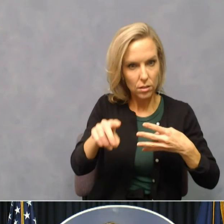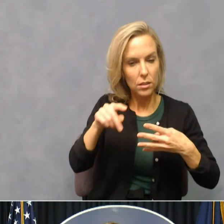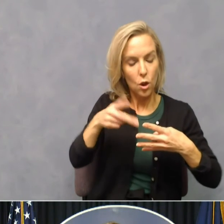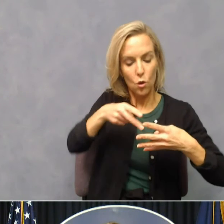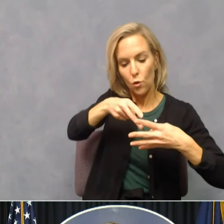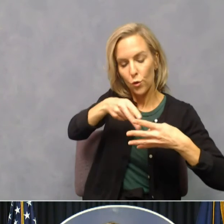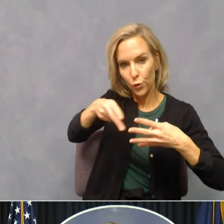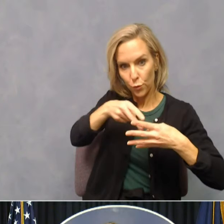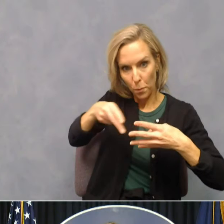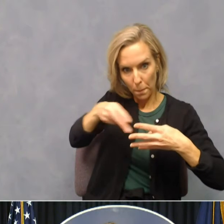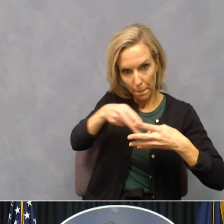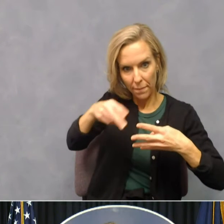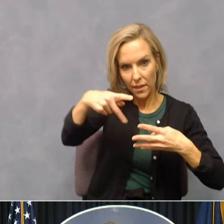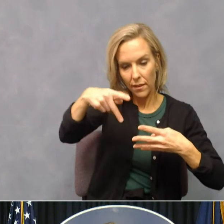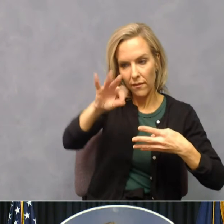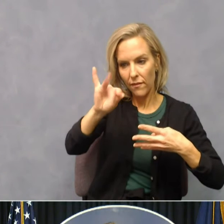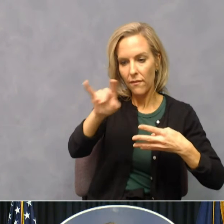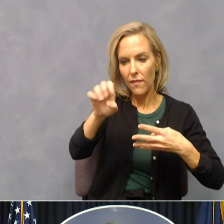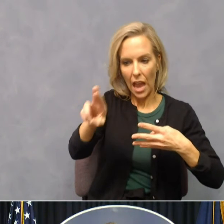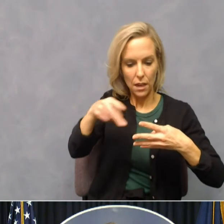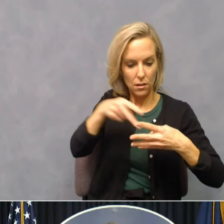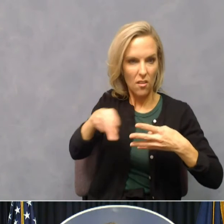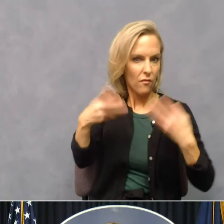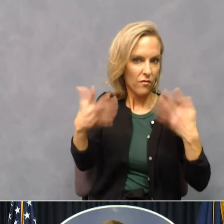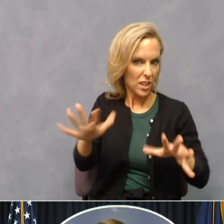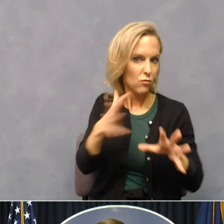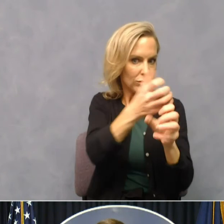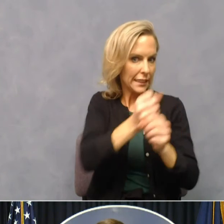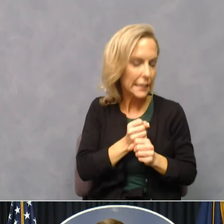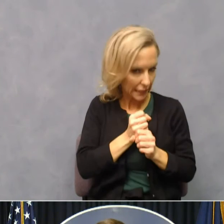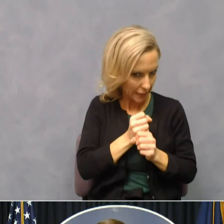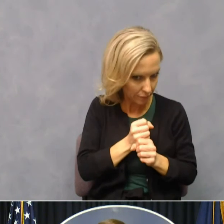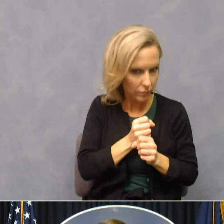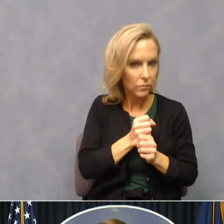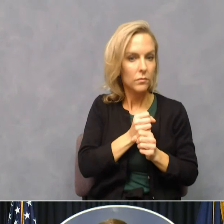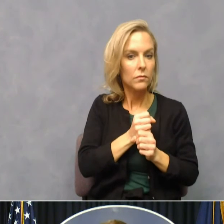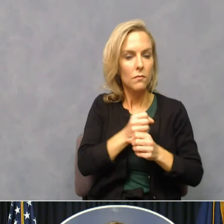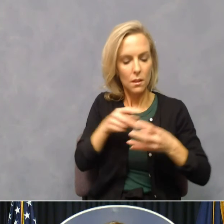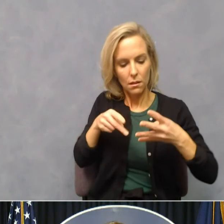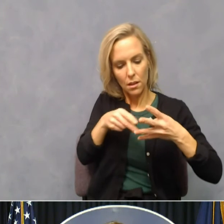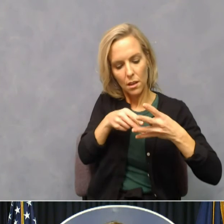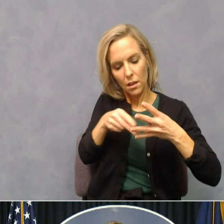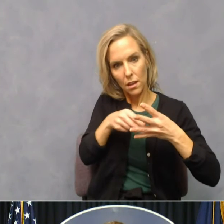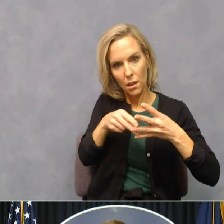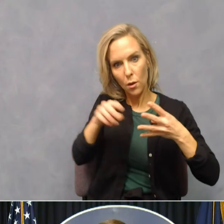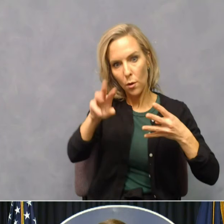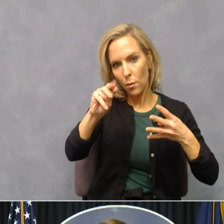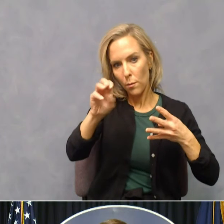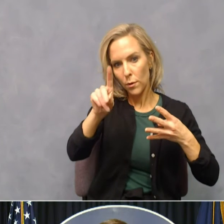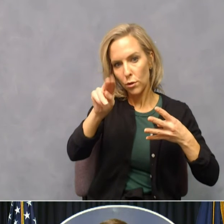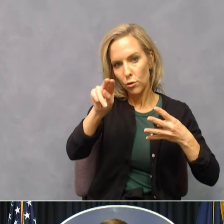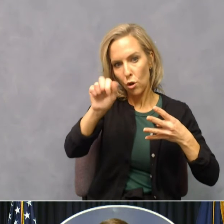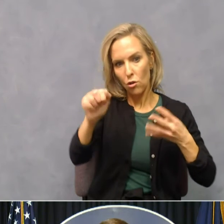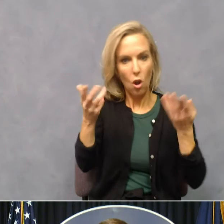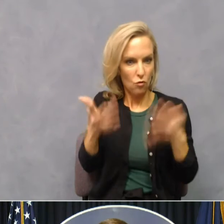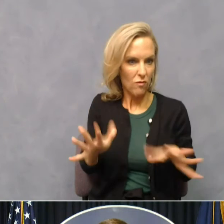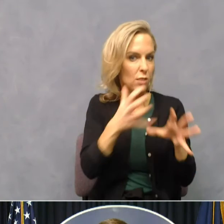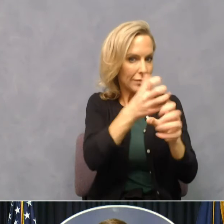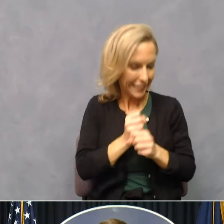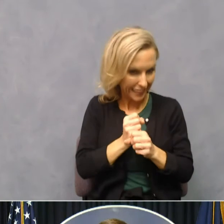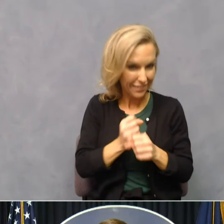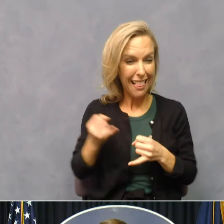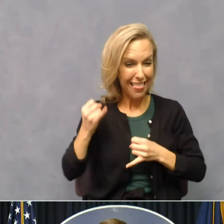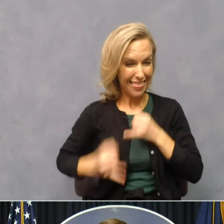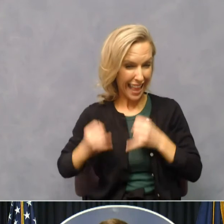of Pfizer, I think, have all been received now. The first 2 weeks of Moderna, all been received now. That very last one you're seeing